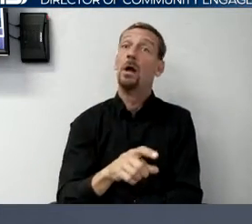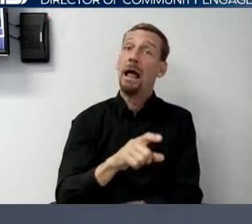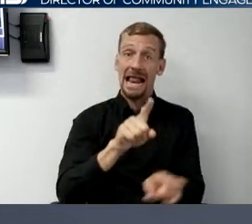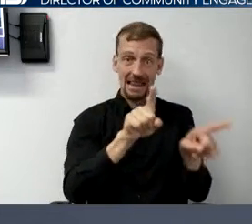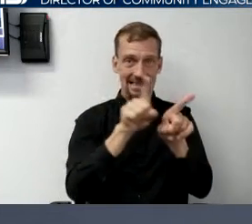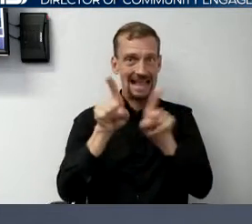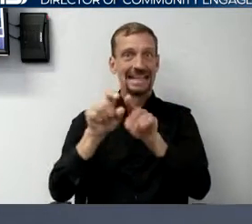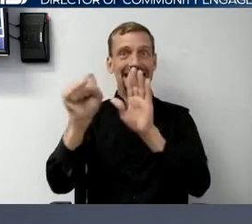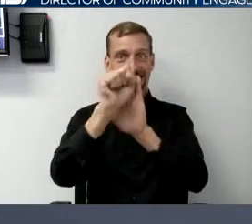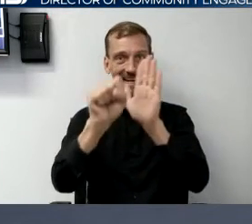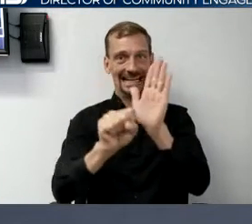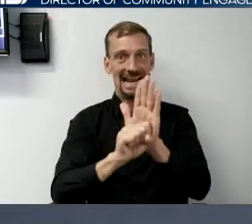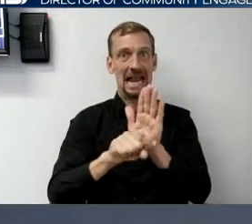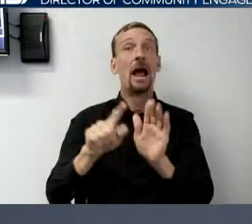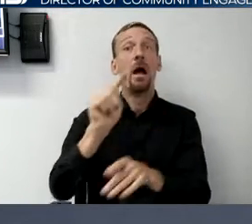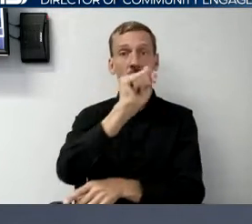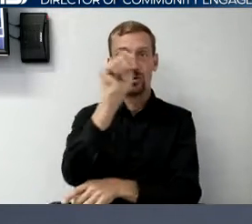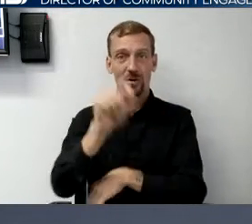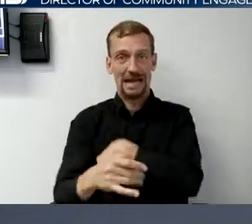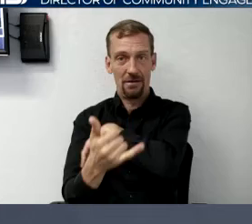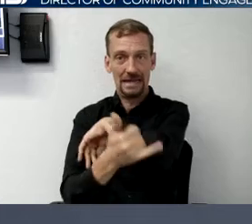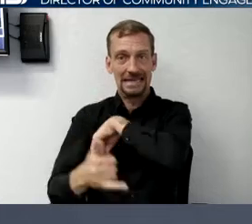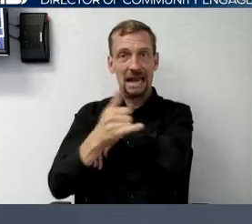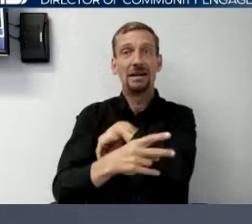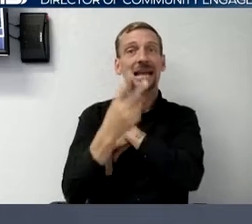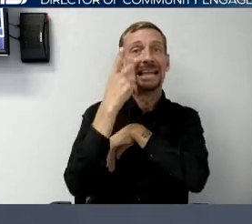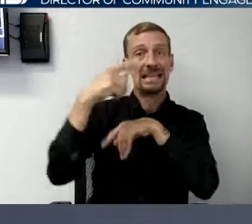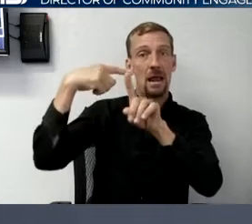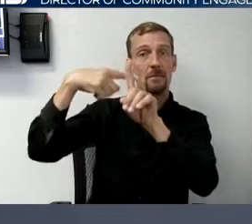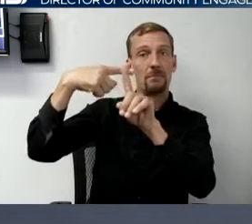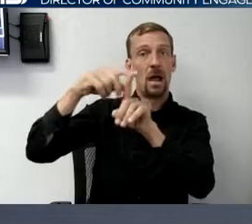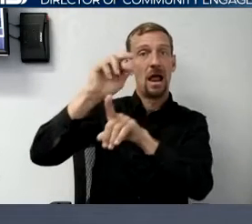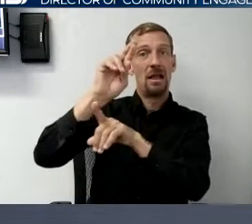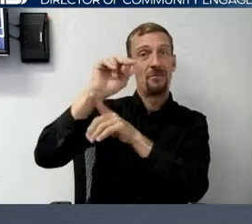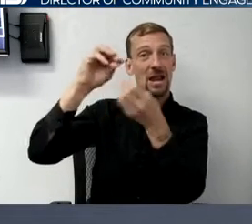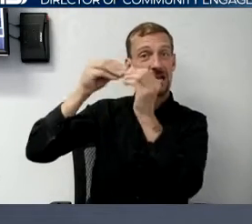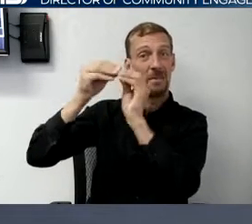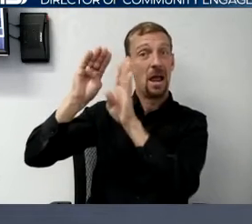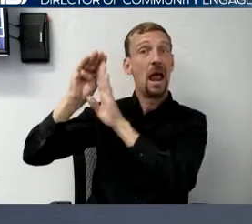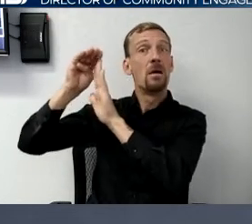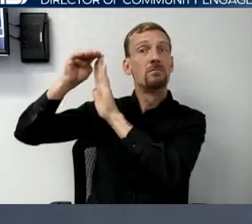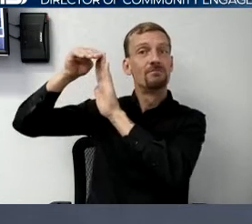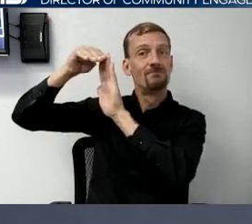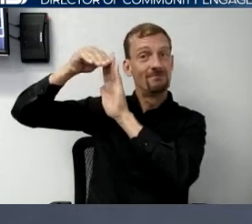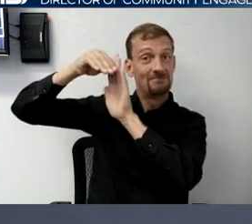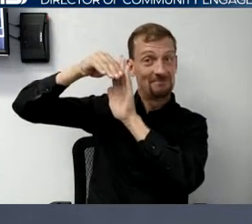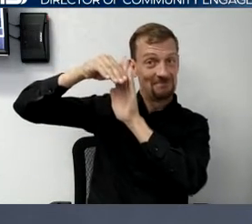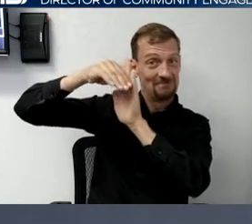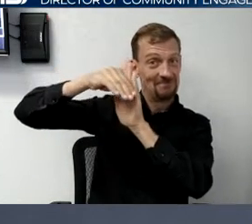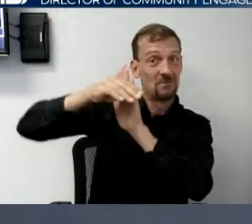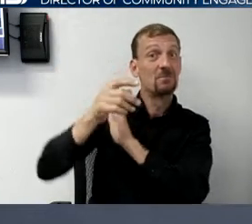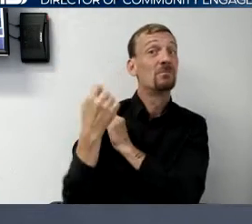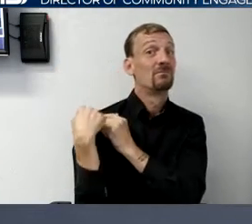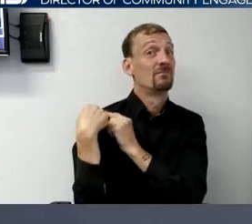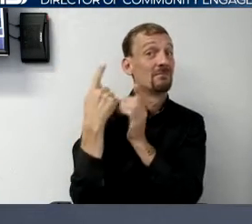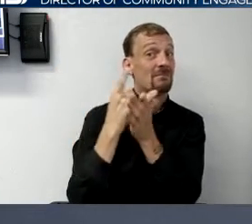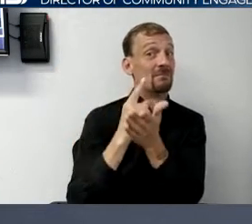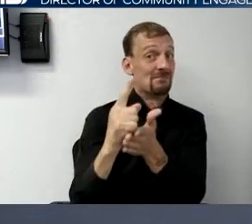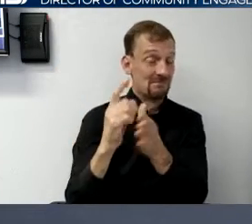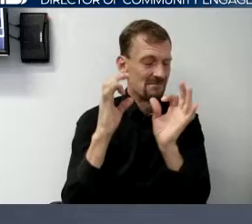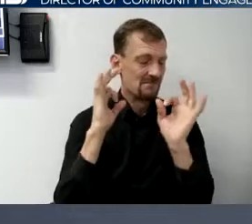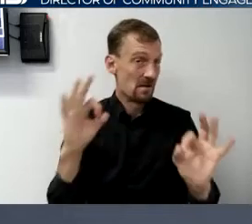state, the county of Tulare has also seen that positivity rate dropping over this last week. So that's a good